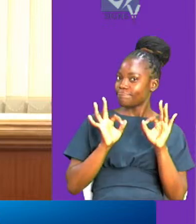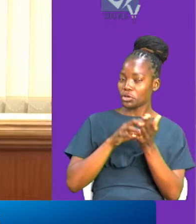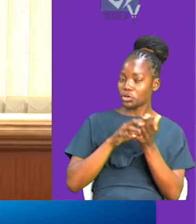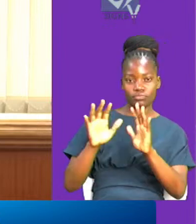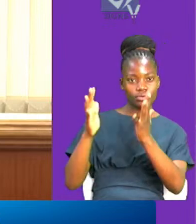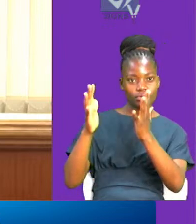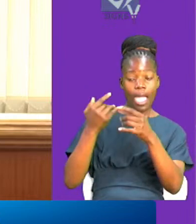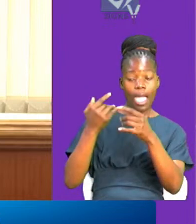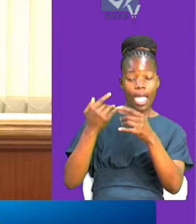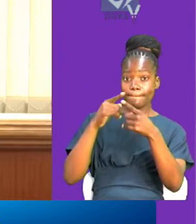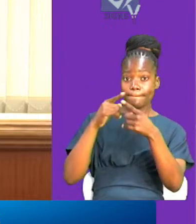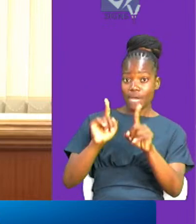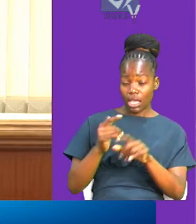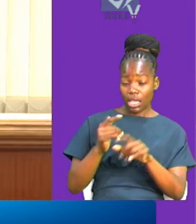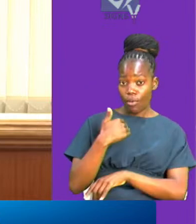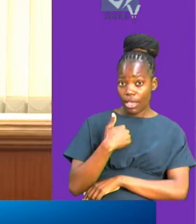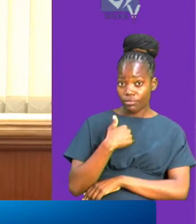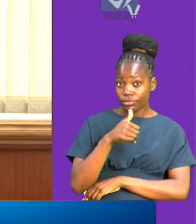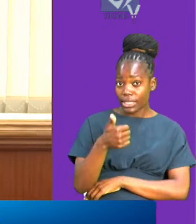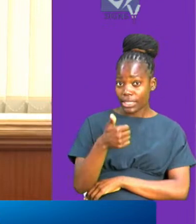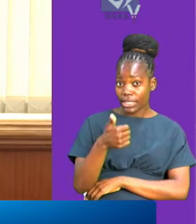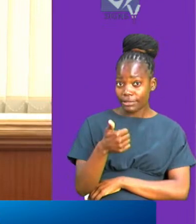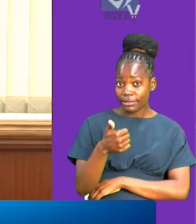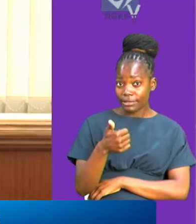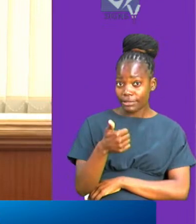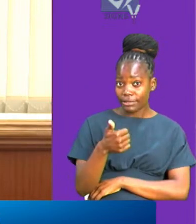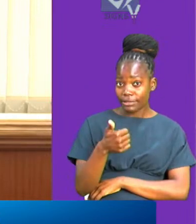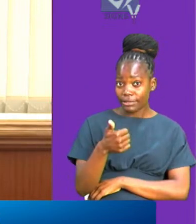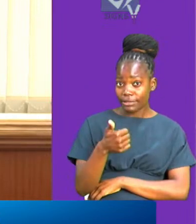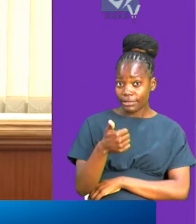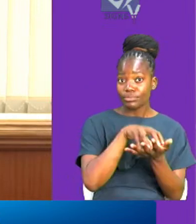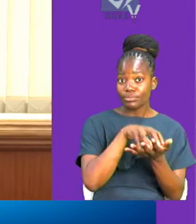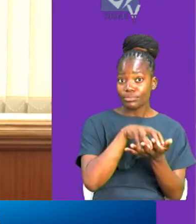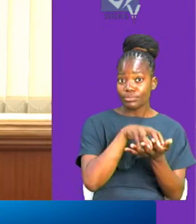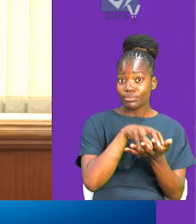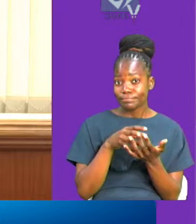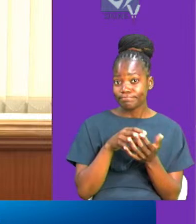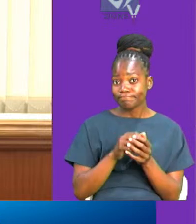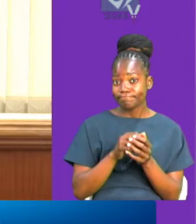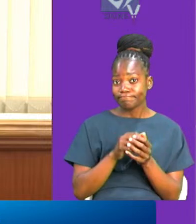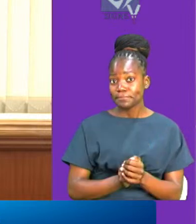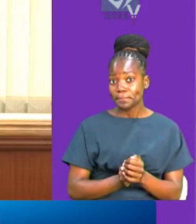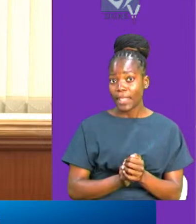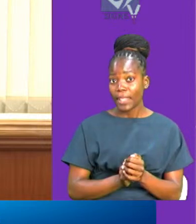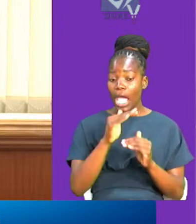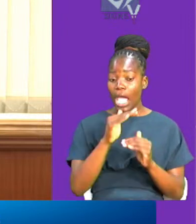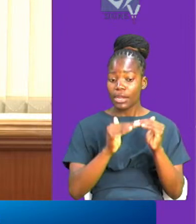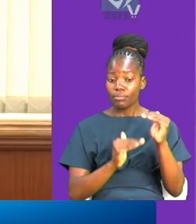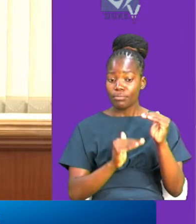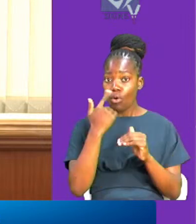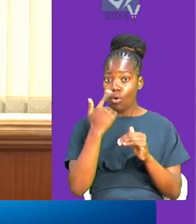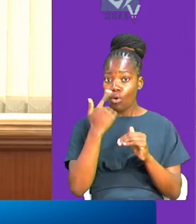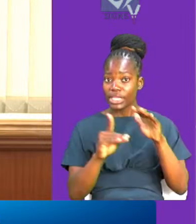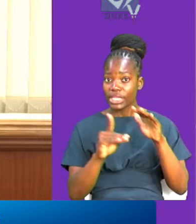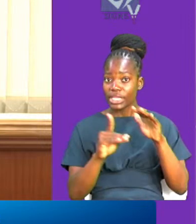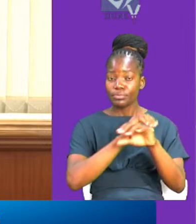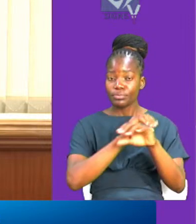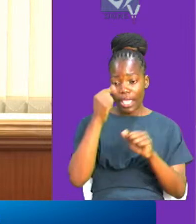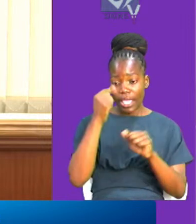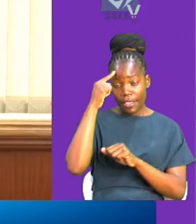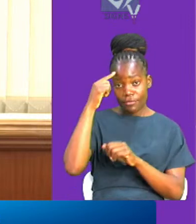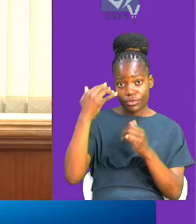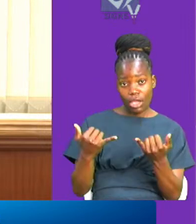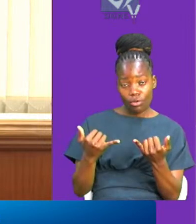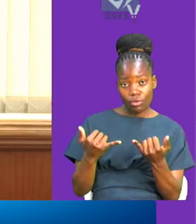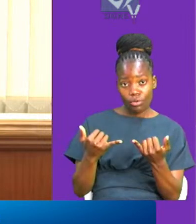But they are yet, those are all positions that are below the deputy president. So for now, and